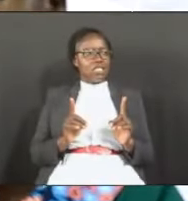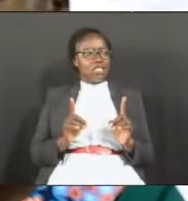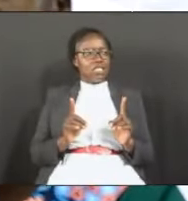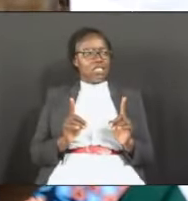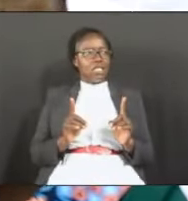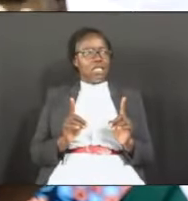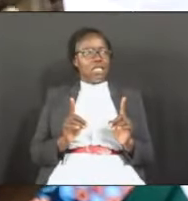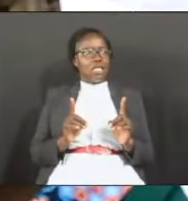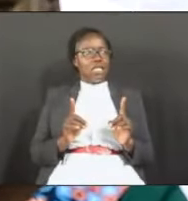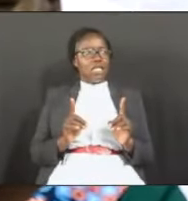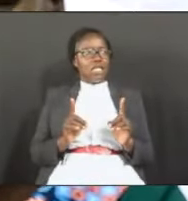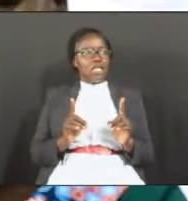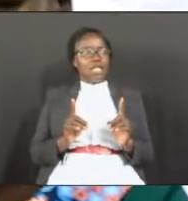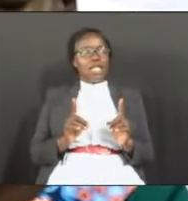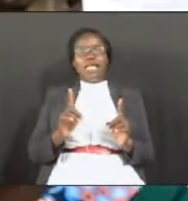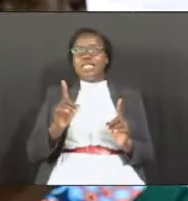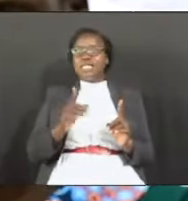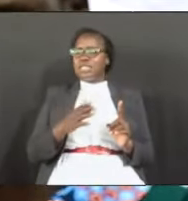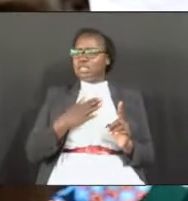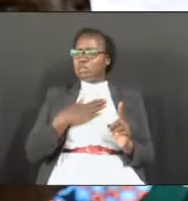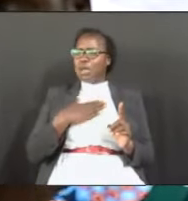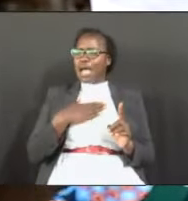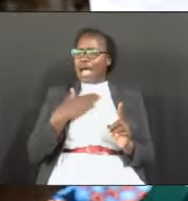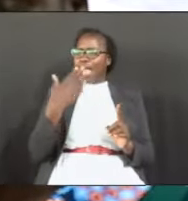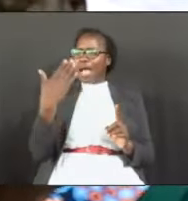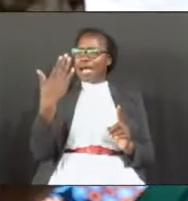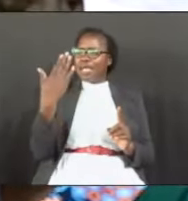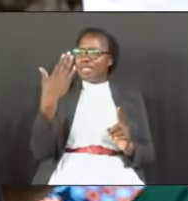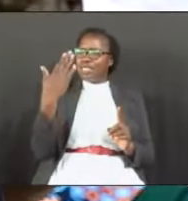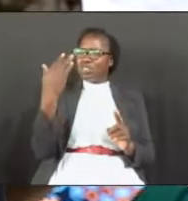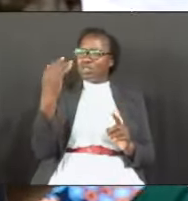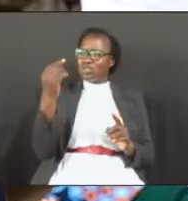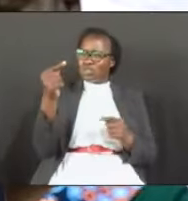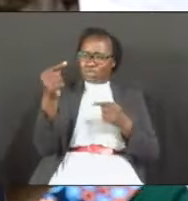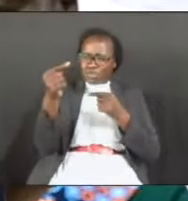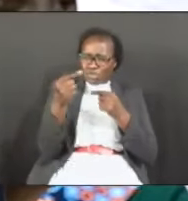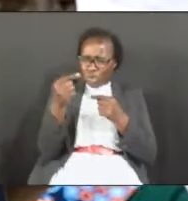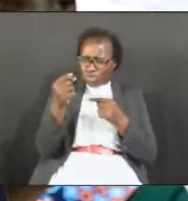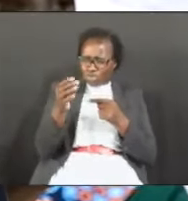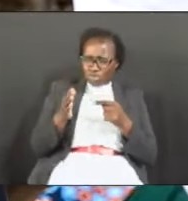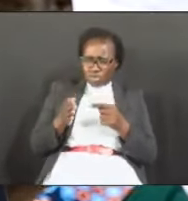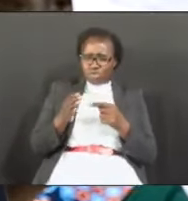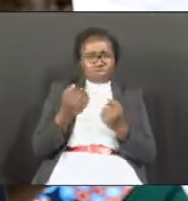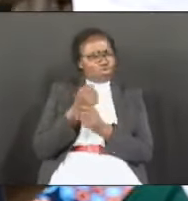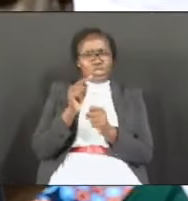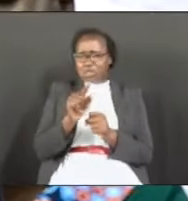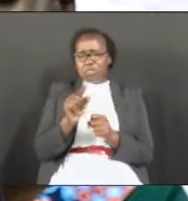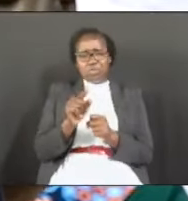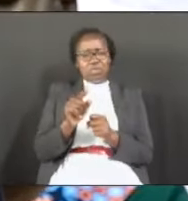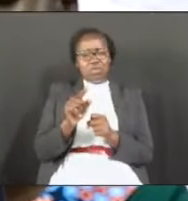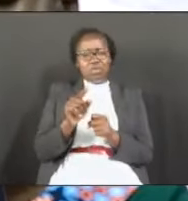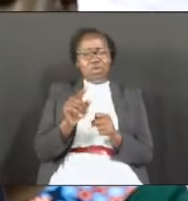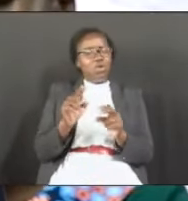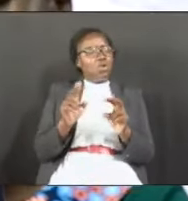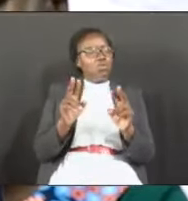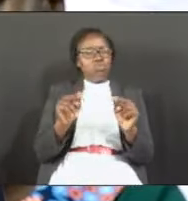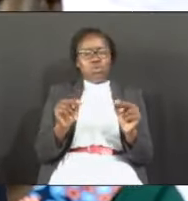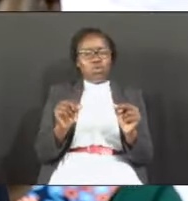"Is my hand too short to save?" Lord, many of us are going through